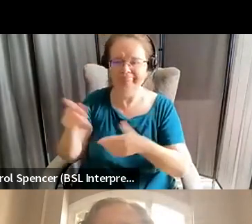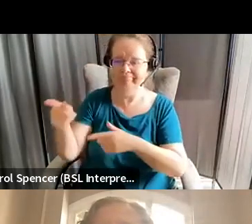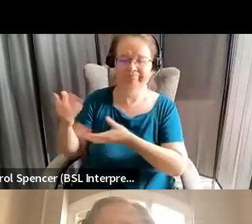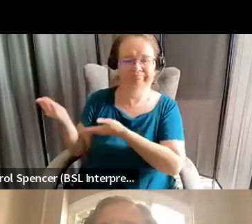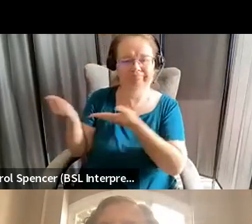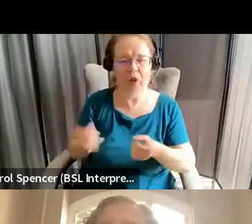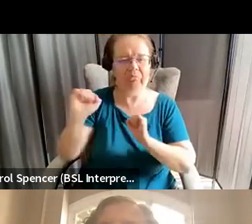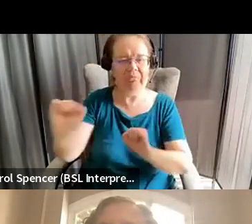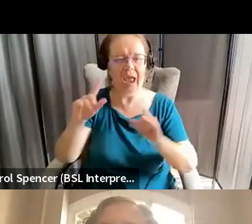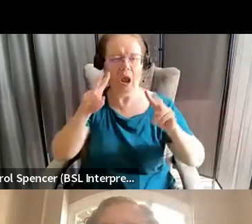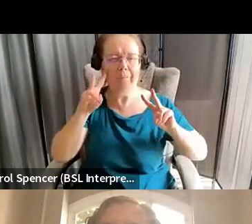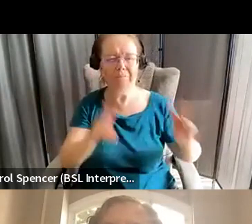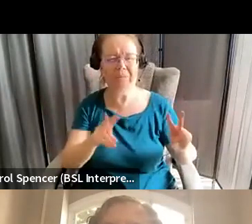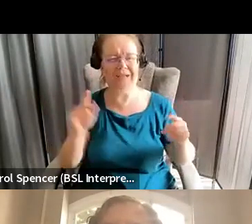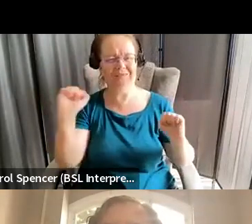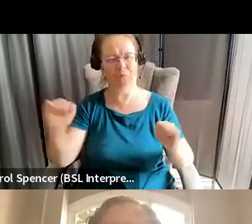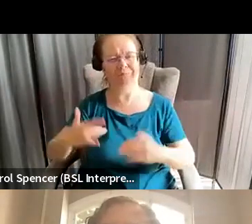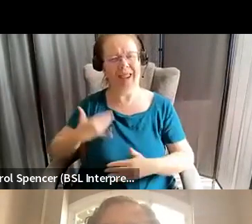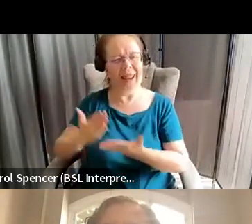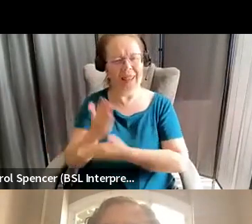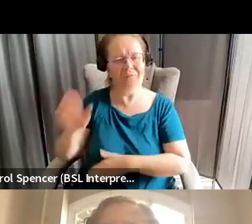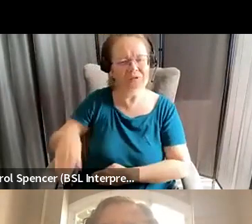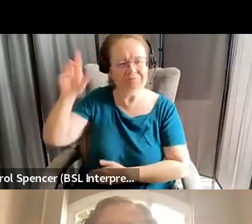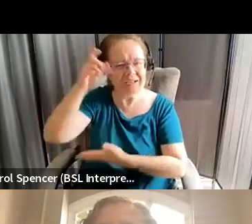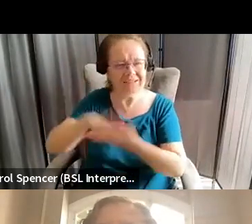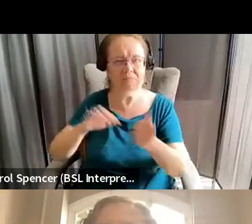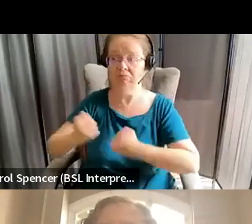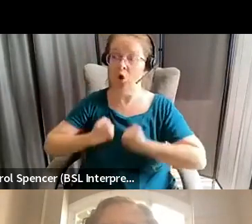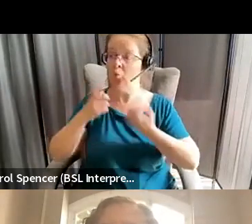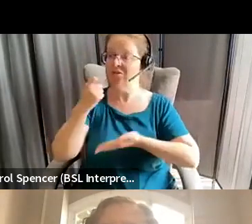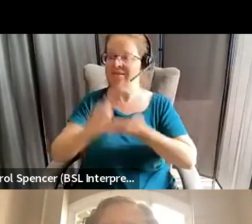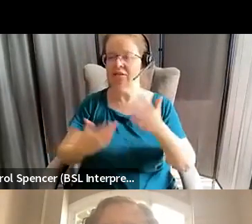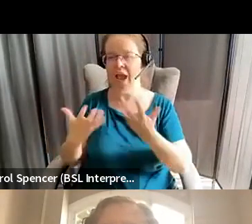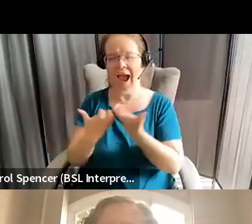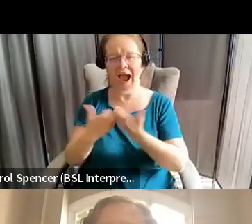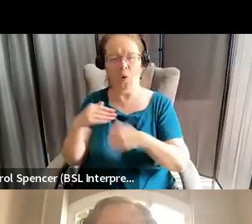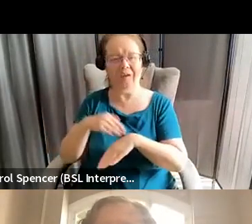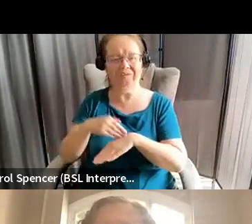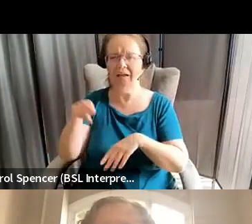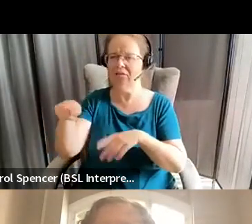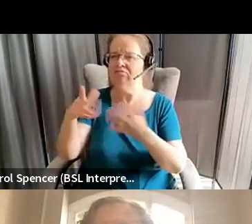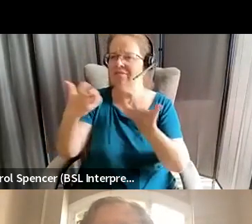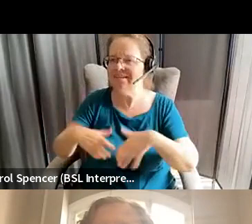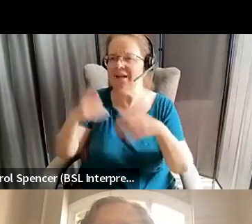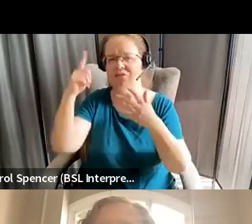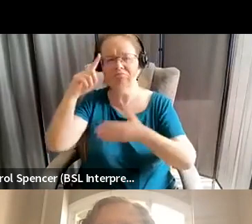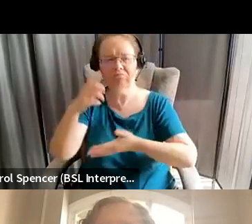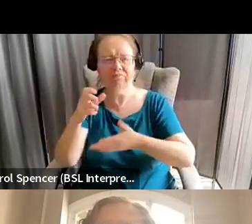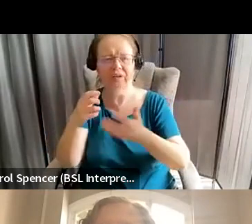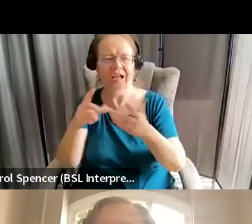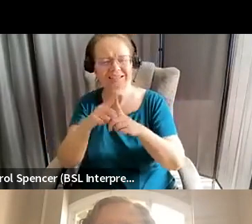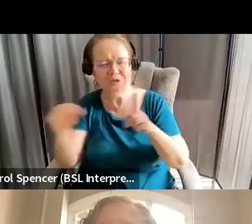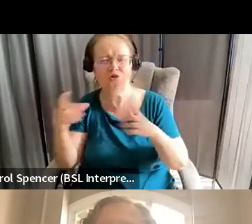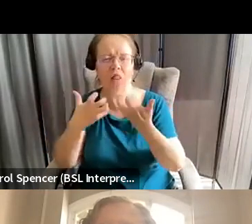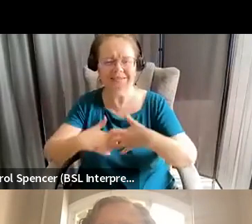unique perspectives from their lived experiences and how their own disability impacts how they interact with digital technologies and what we can all learn from